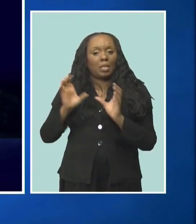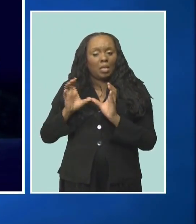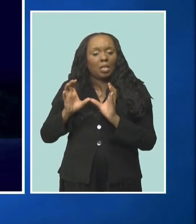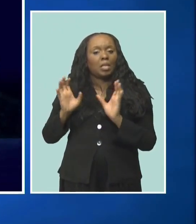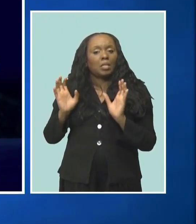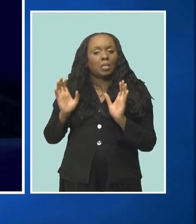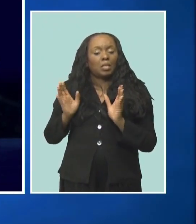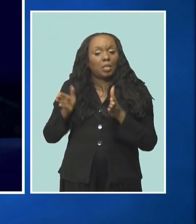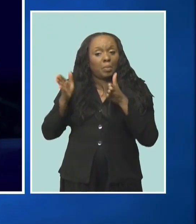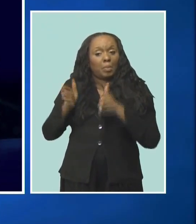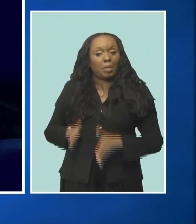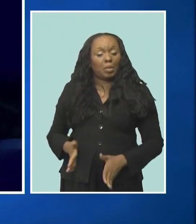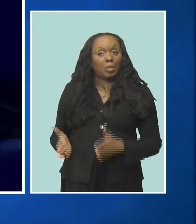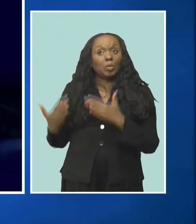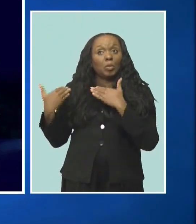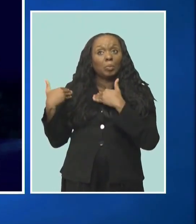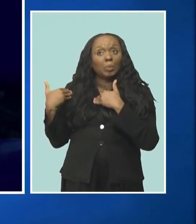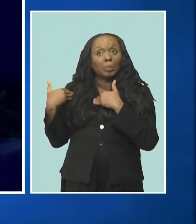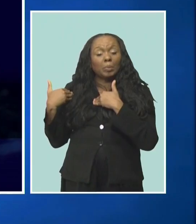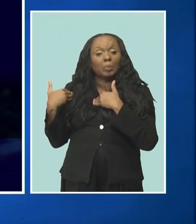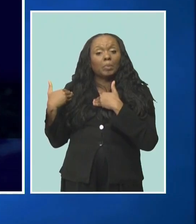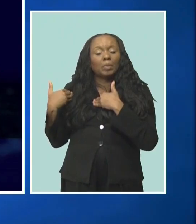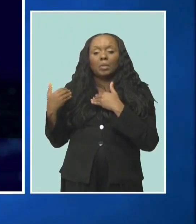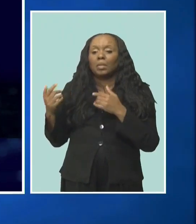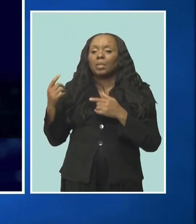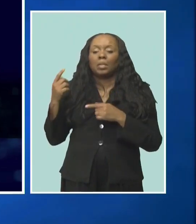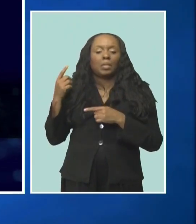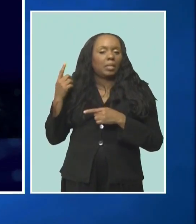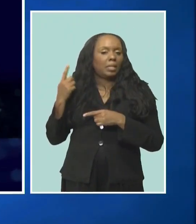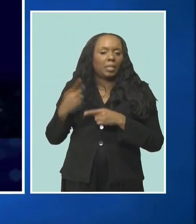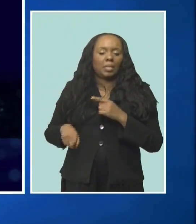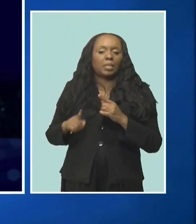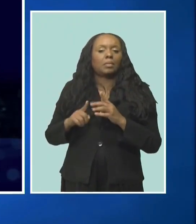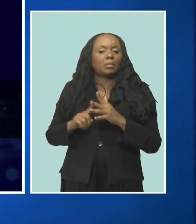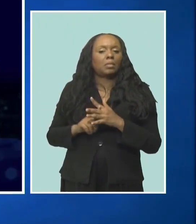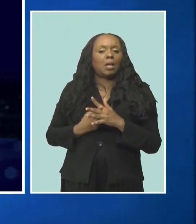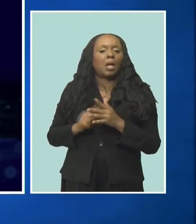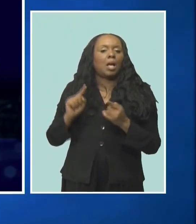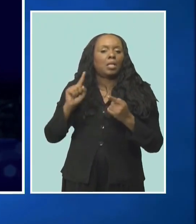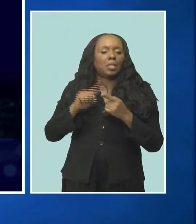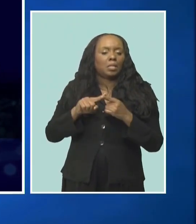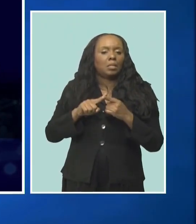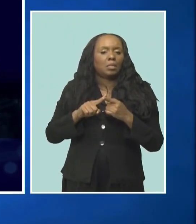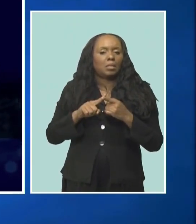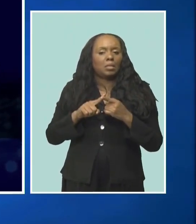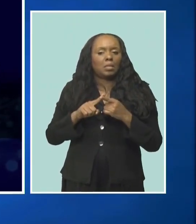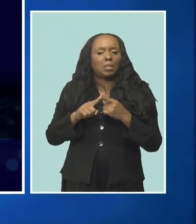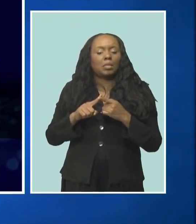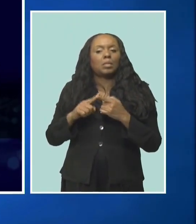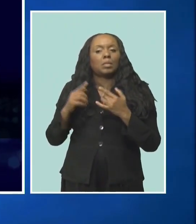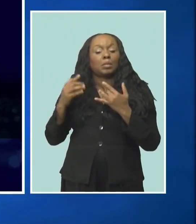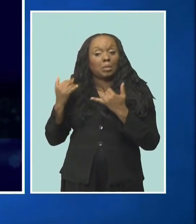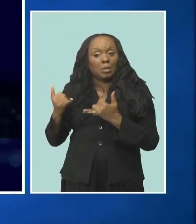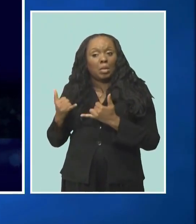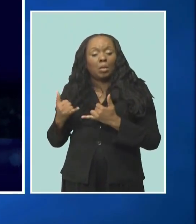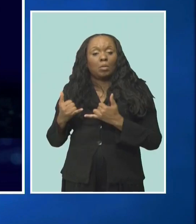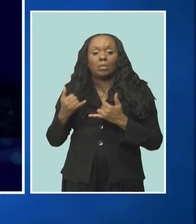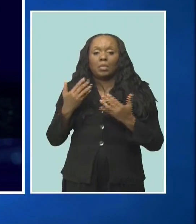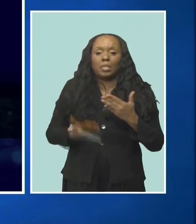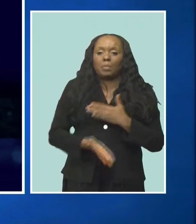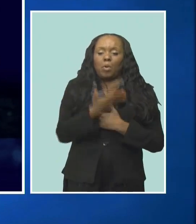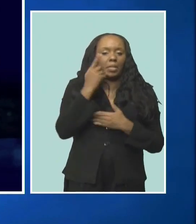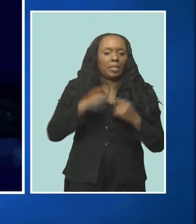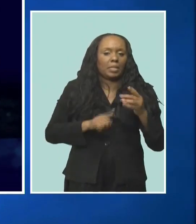who was doing that couldn't do it until this morning. That resulted in a delay, but all is set. The factory is in good